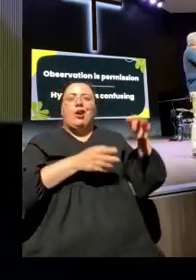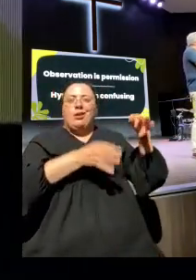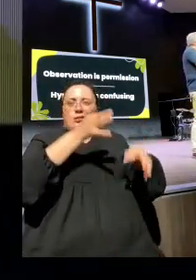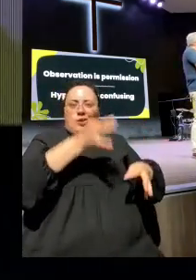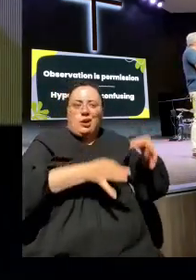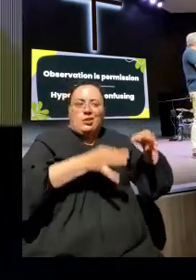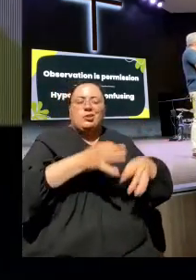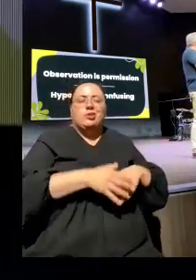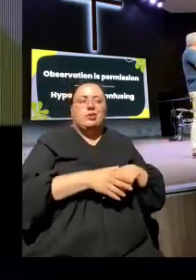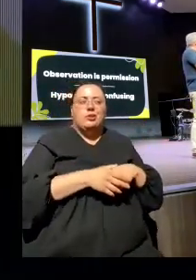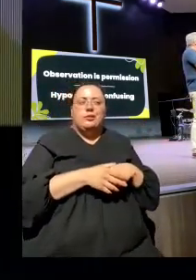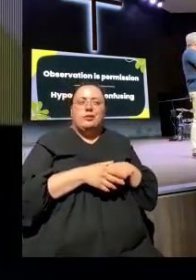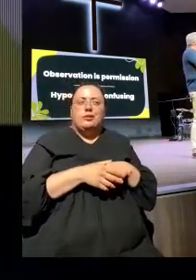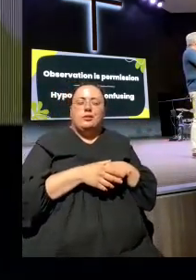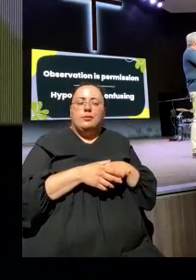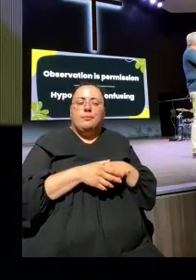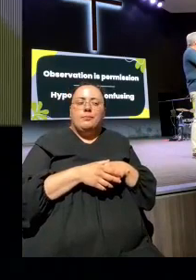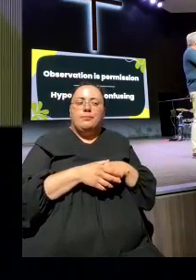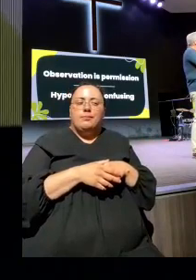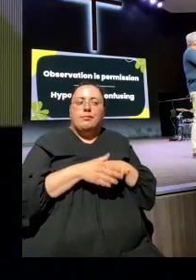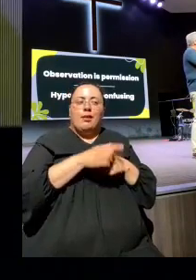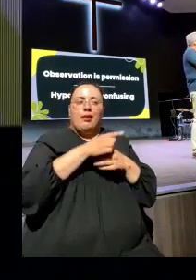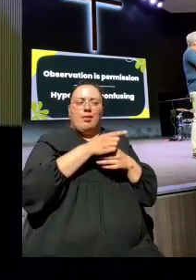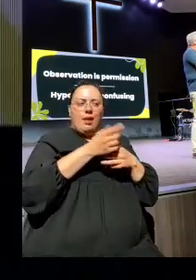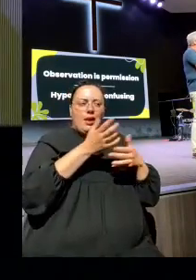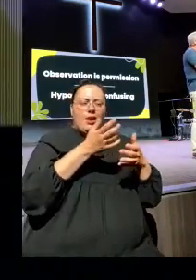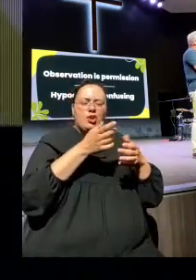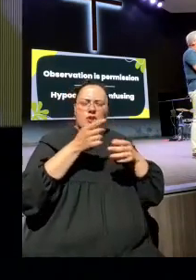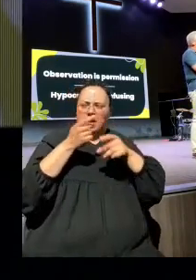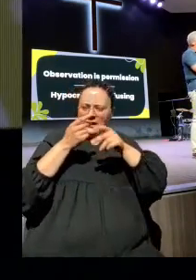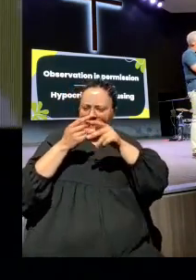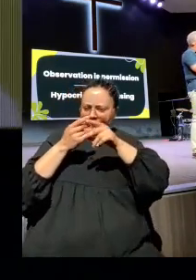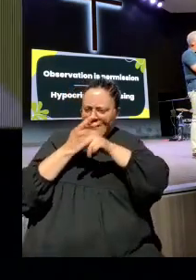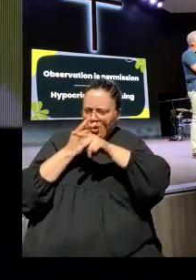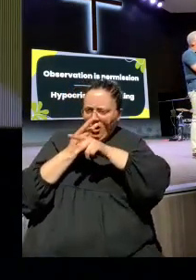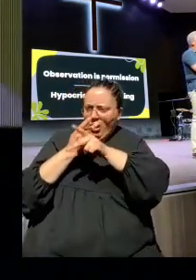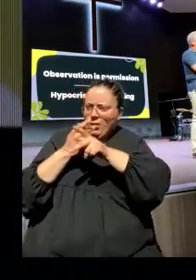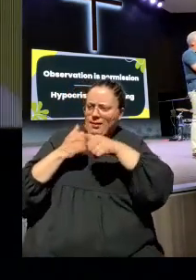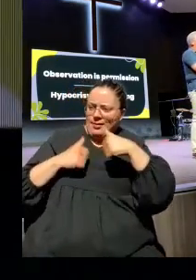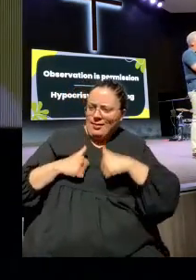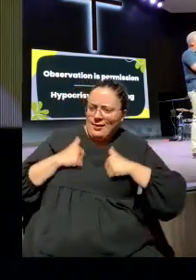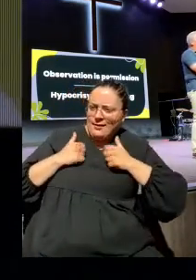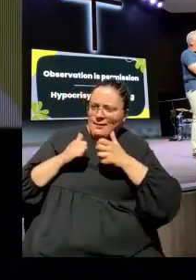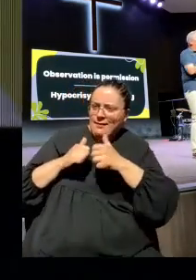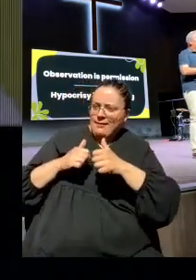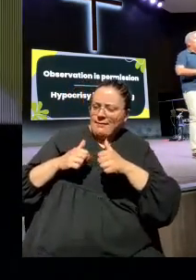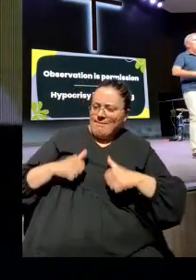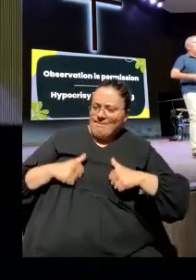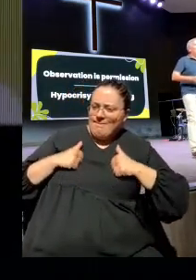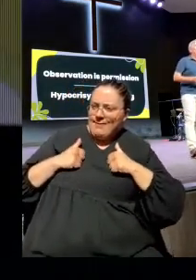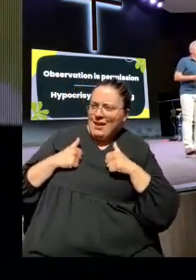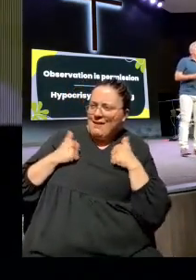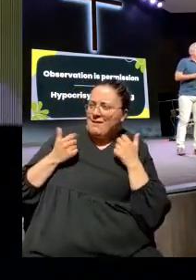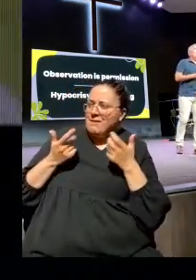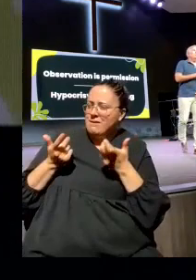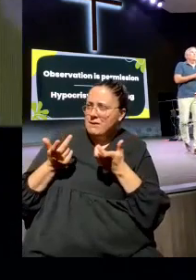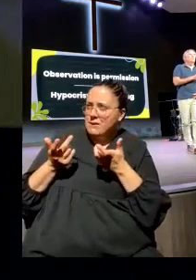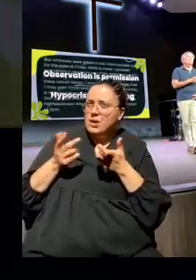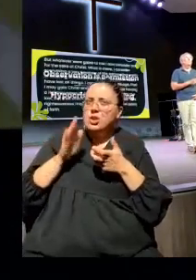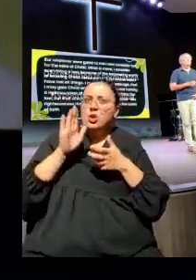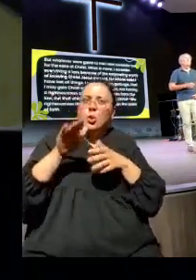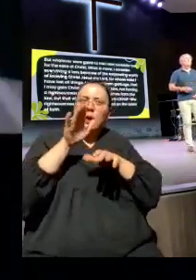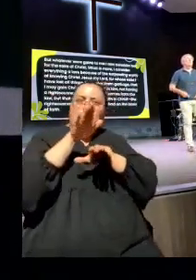because they're trying to figure out how to live life, and your hypocrisy is confusing to